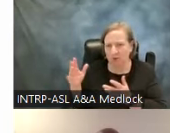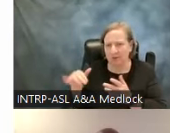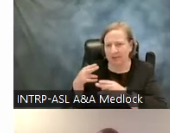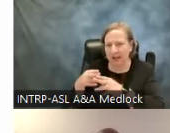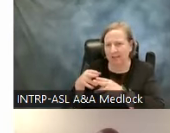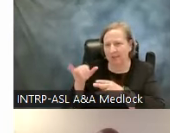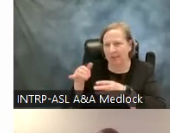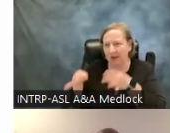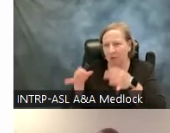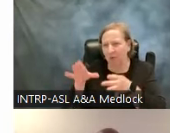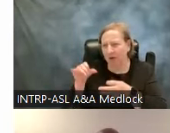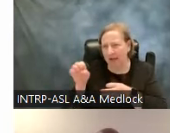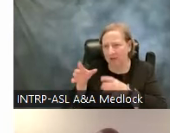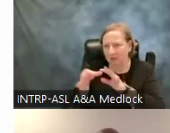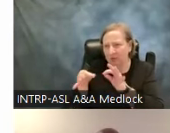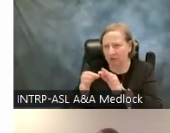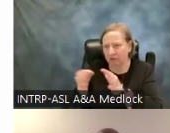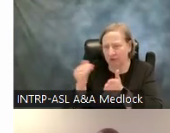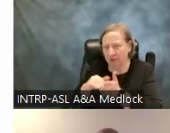court case that you mentioned again?